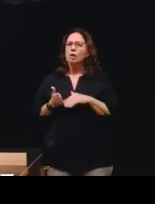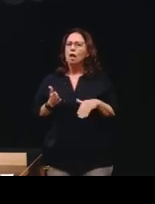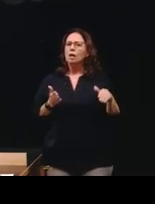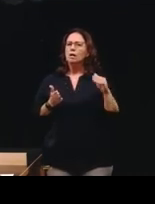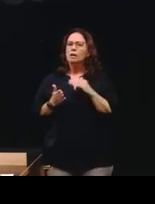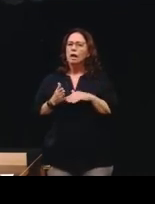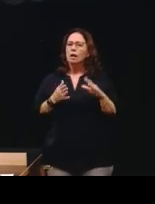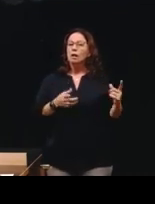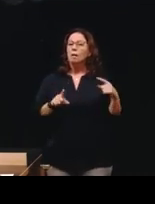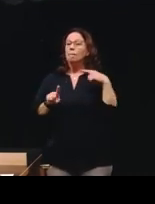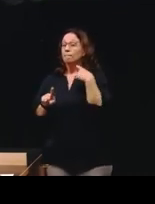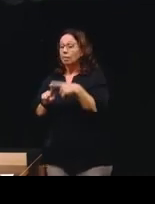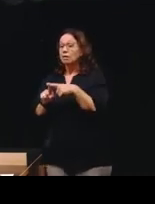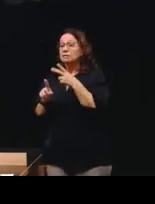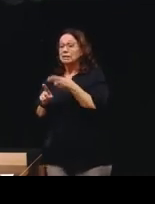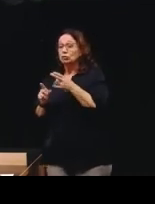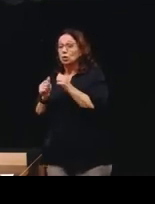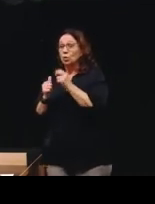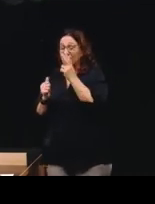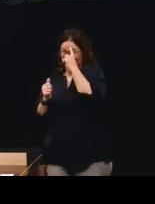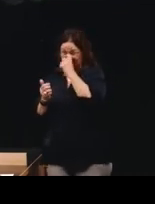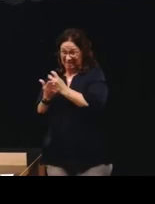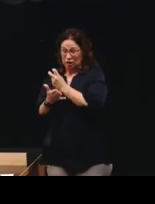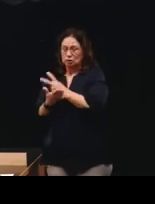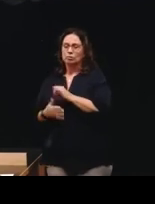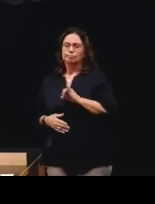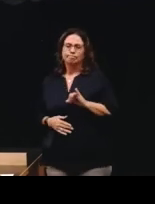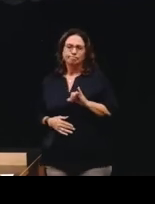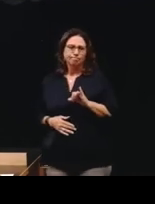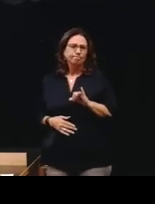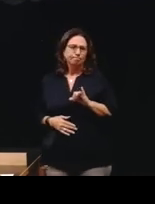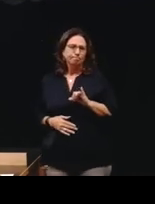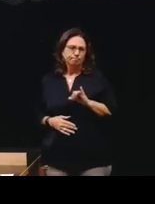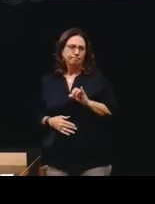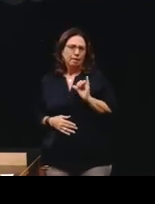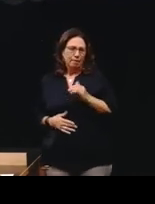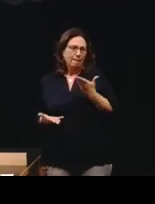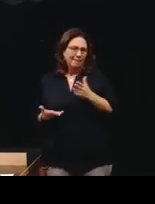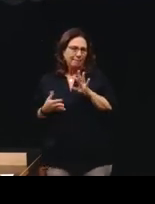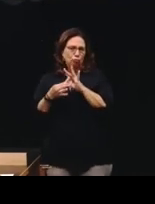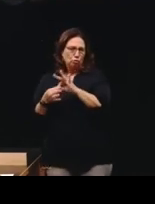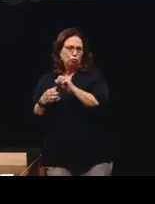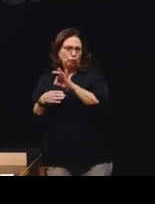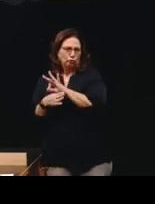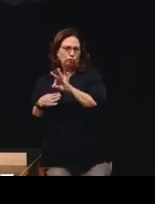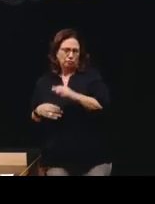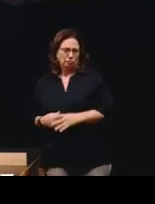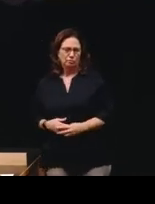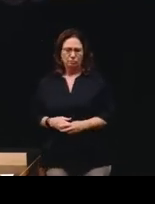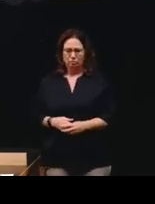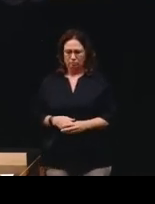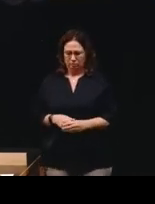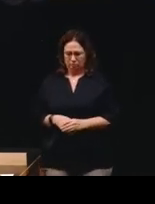recurrent history of their seizures, that is, in some patients, the natural history of their functional seizures. But